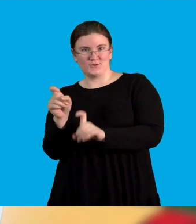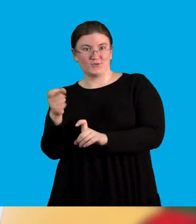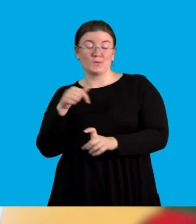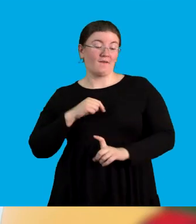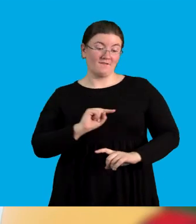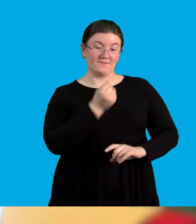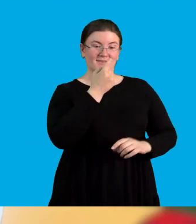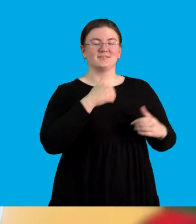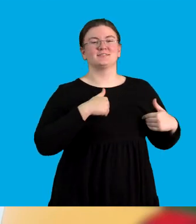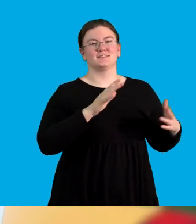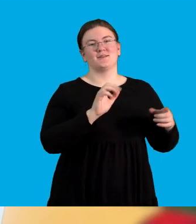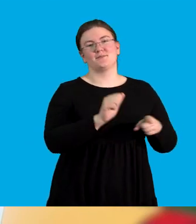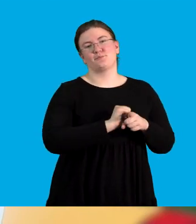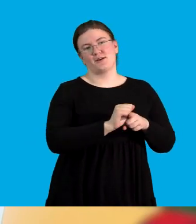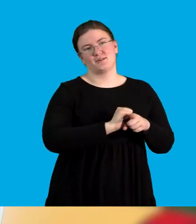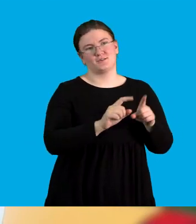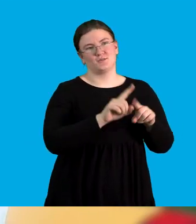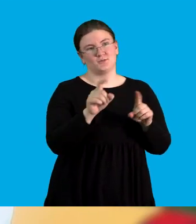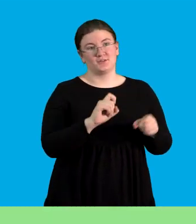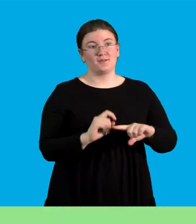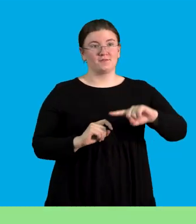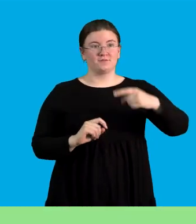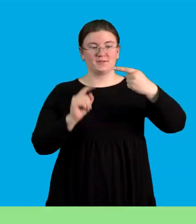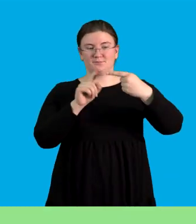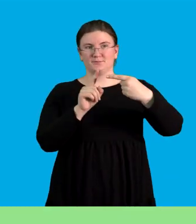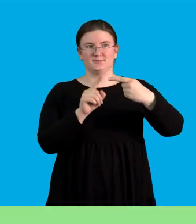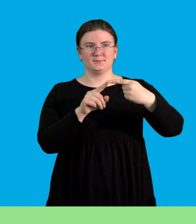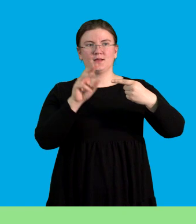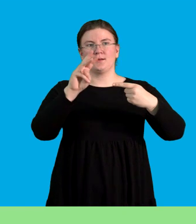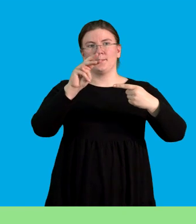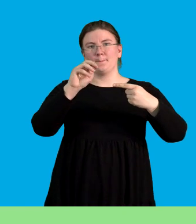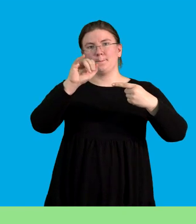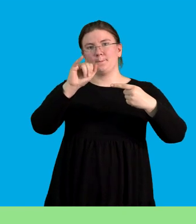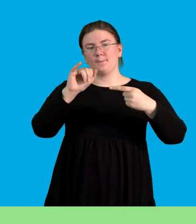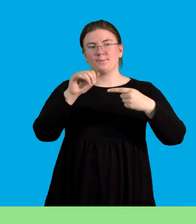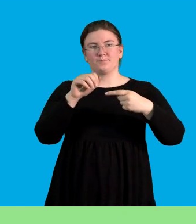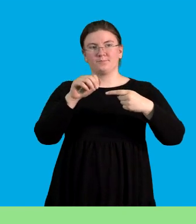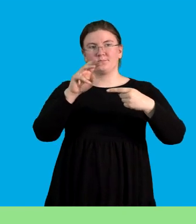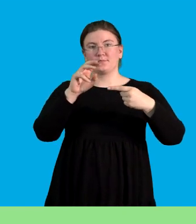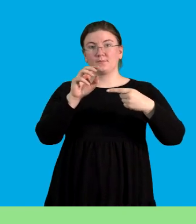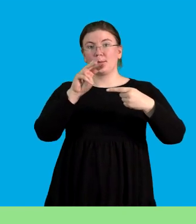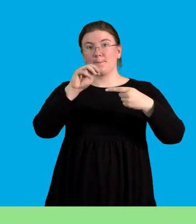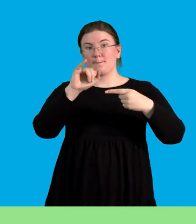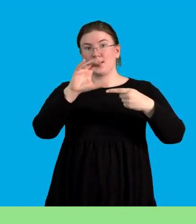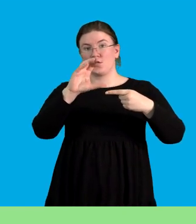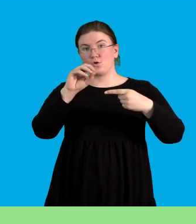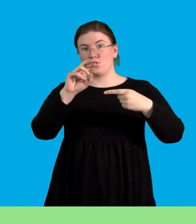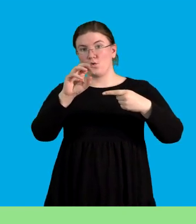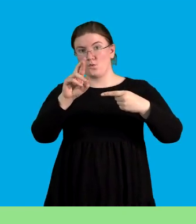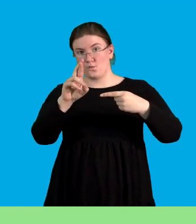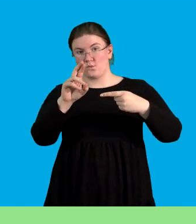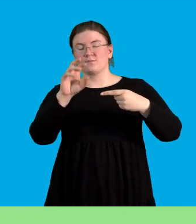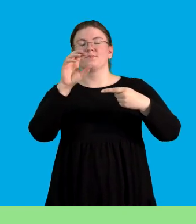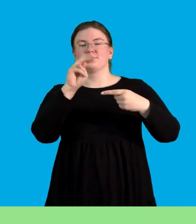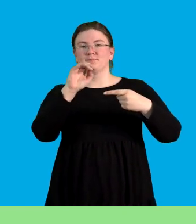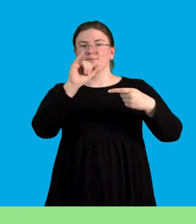with our practice questions. And the first question that we have here asks us, what are